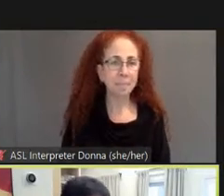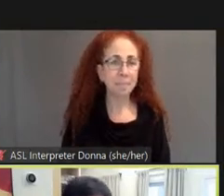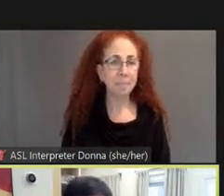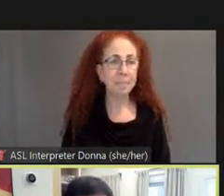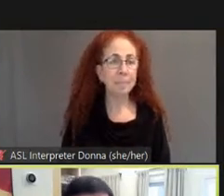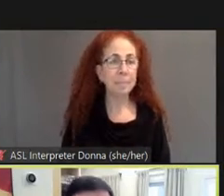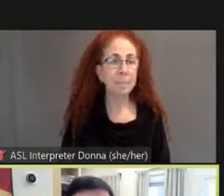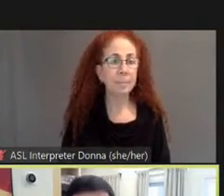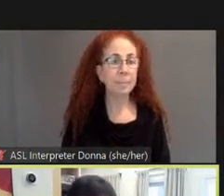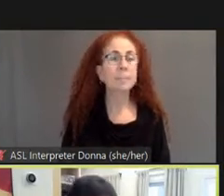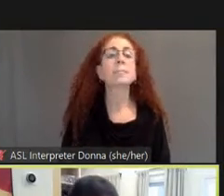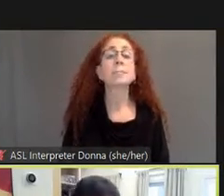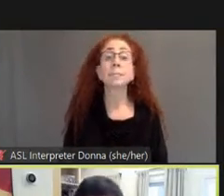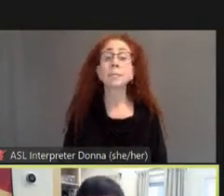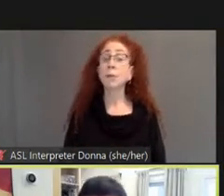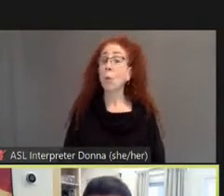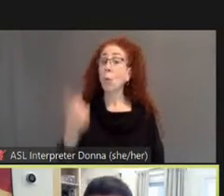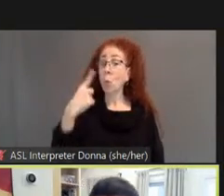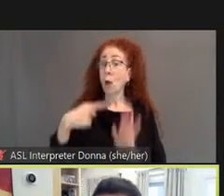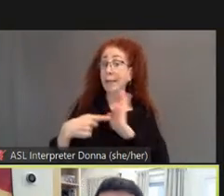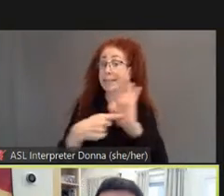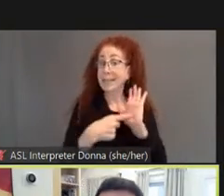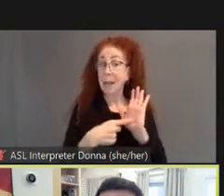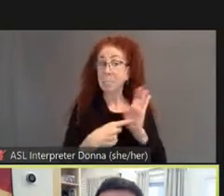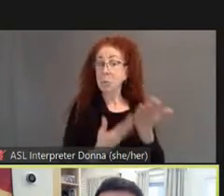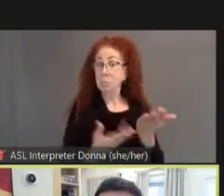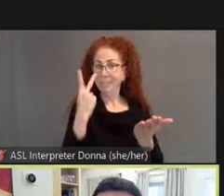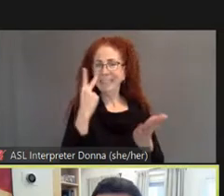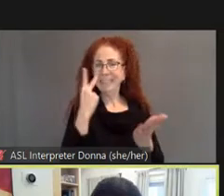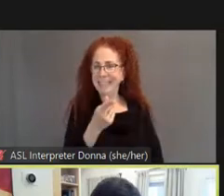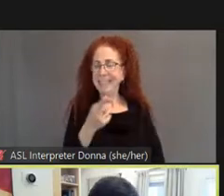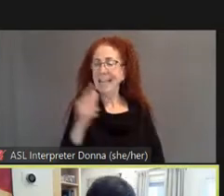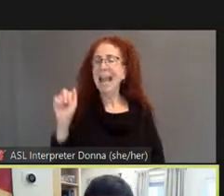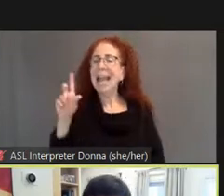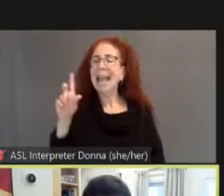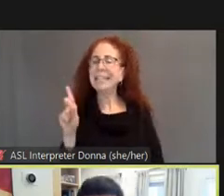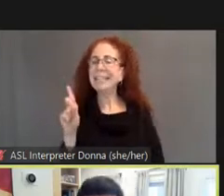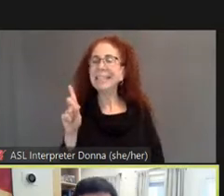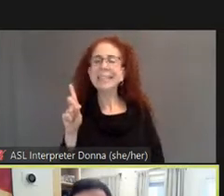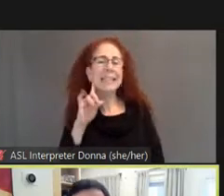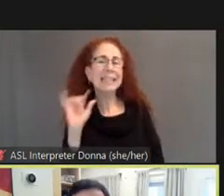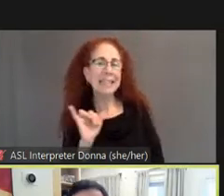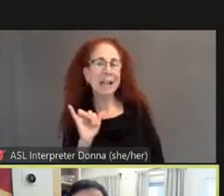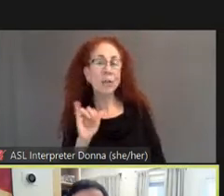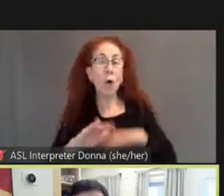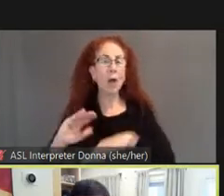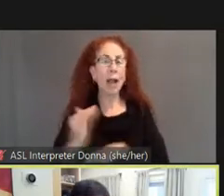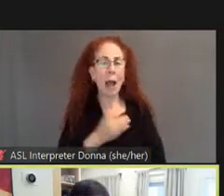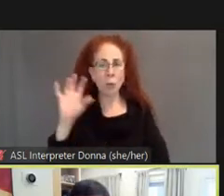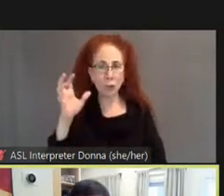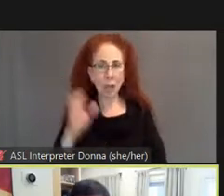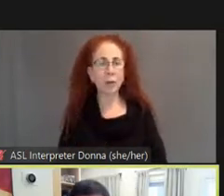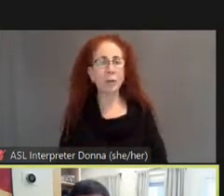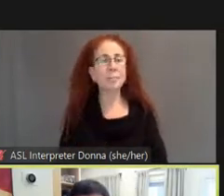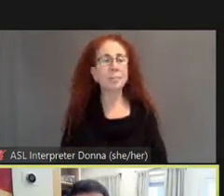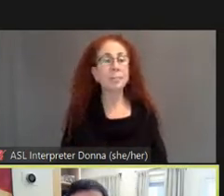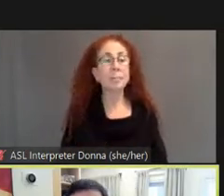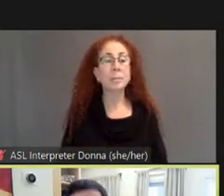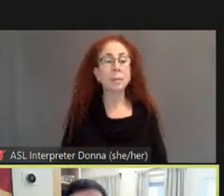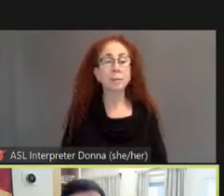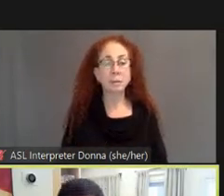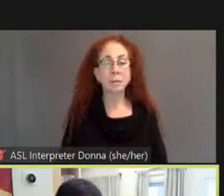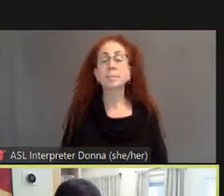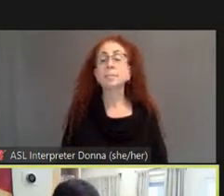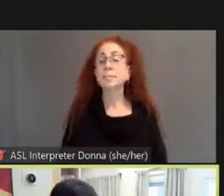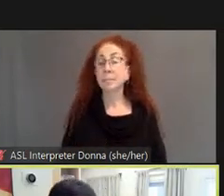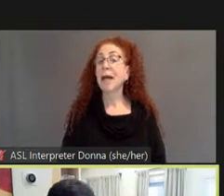Today, we'd like to share one example of an audio described performance on the Opera Philadelphia channel, and in doing so, share the